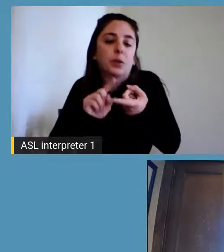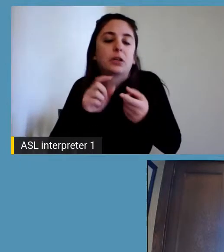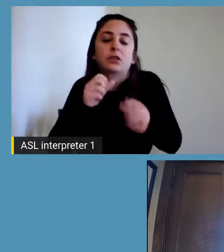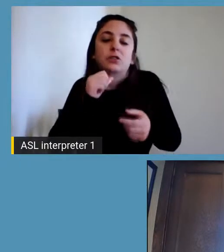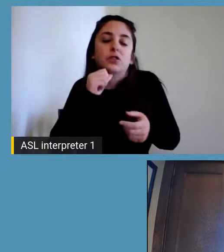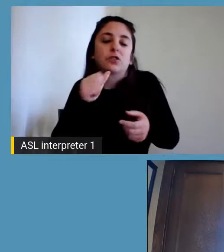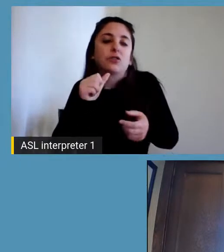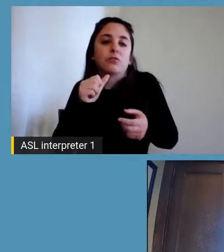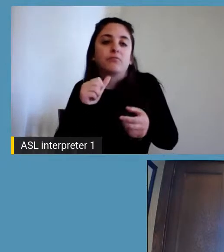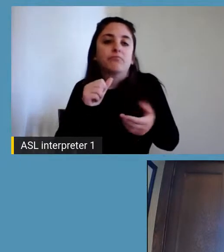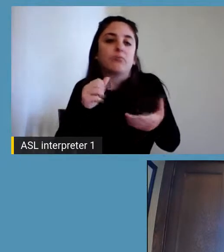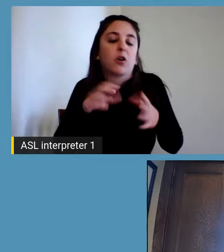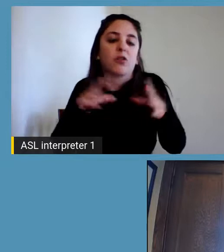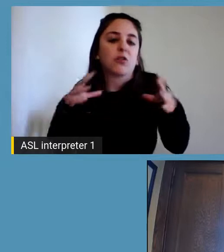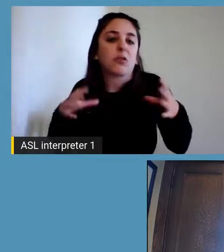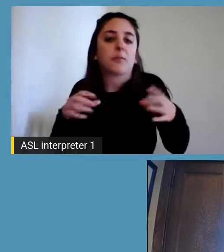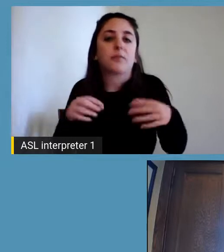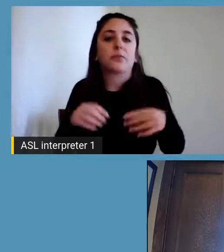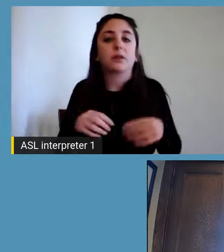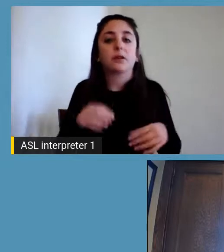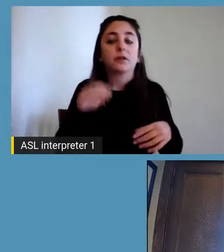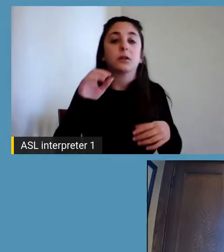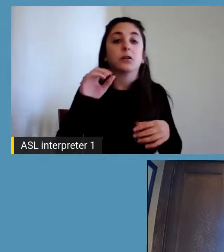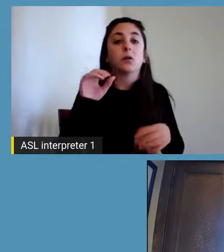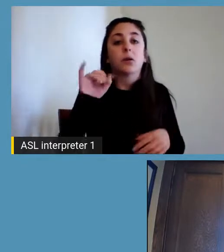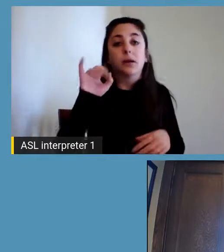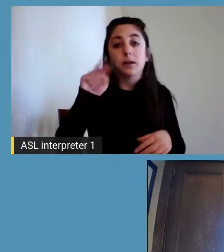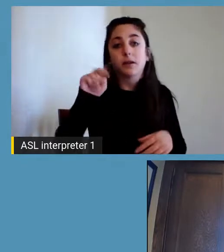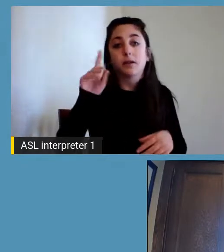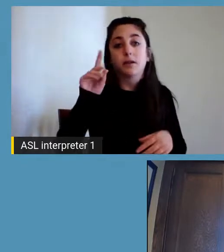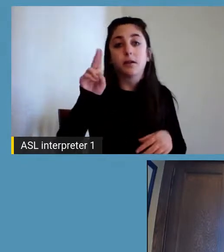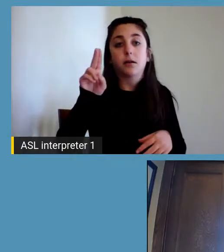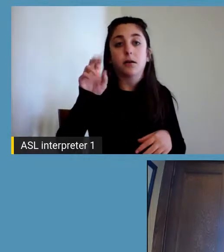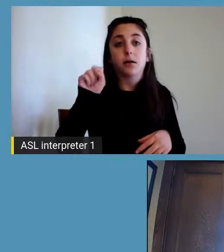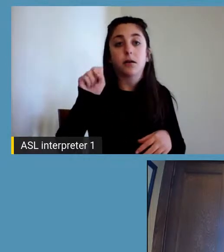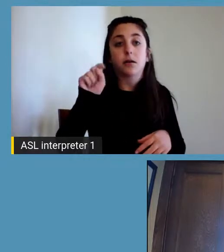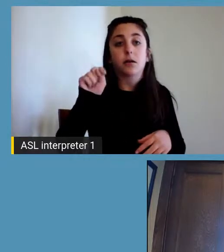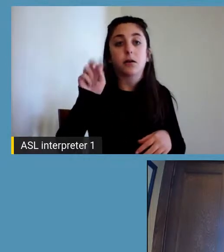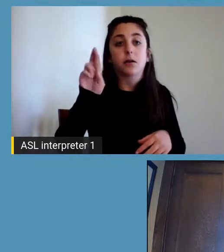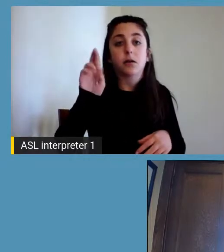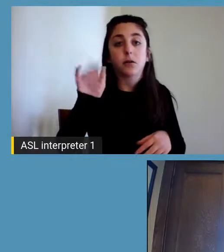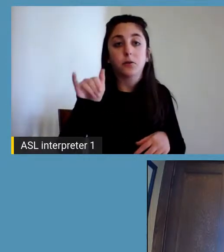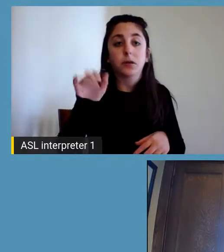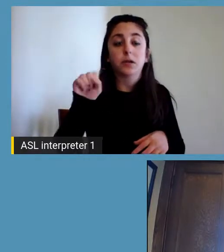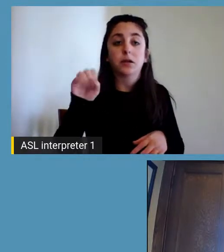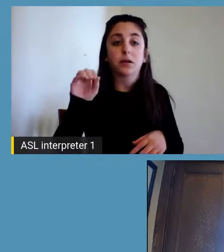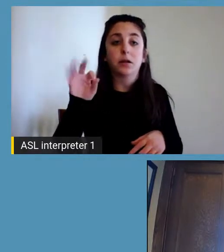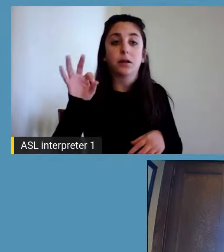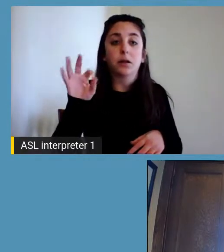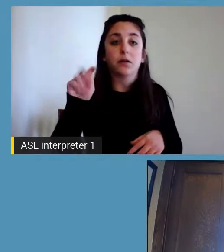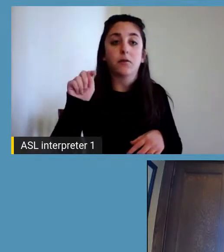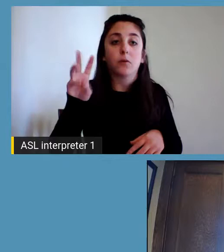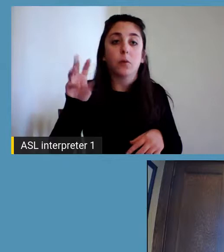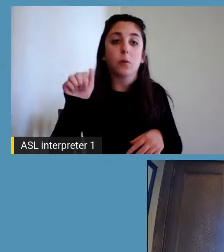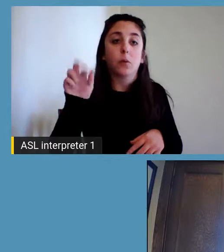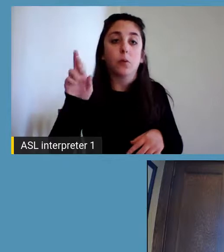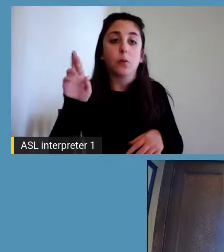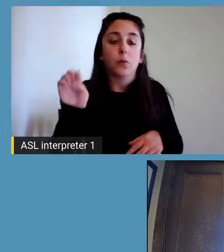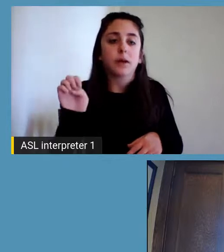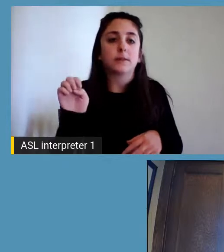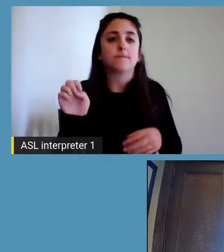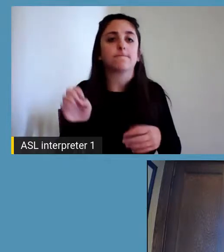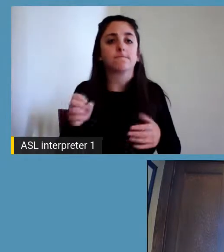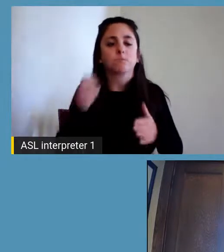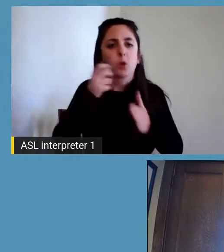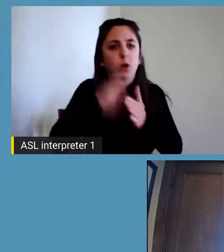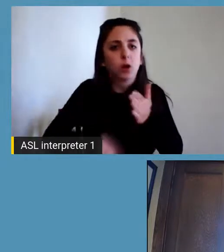industry software that had a too high a price. Once Clo came out at about $500 a year, it meant the whole world could